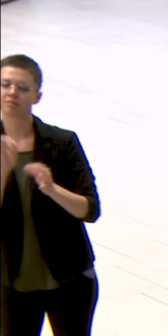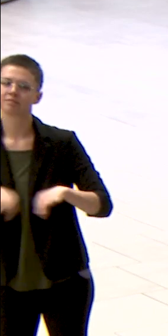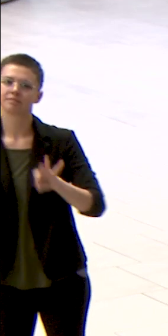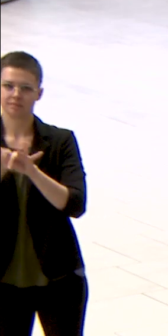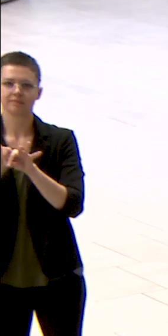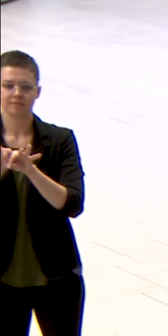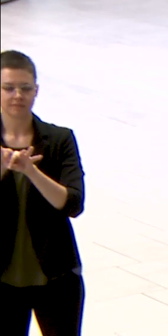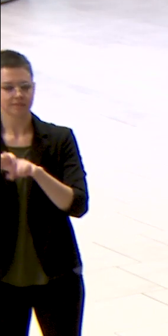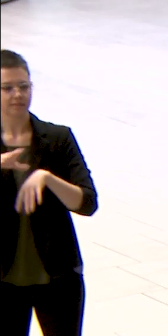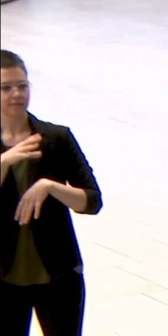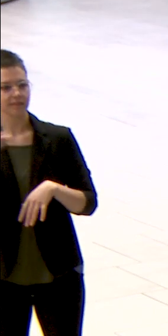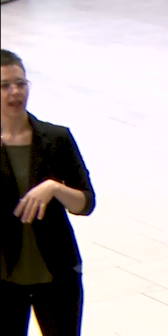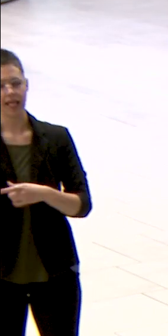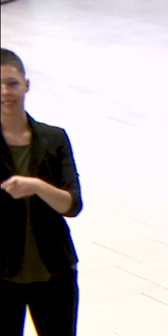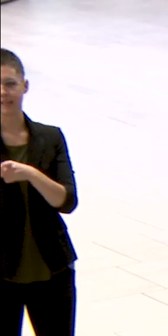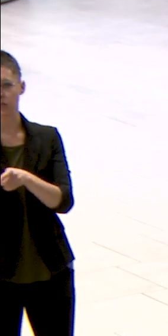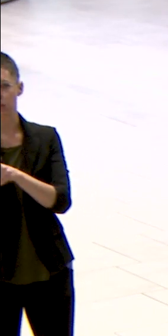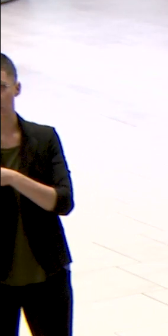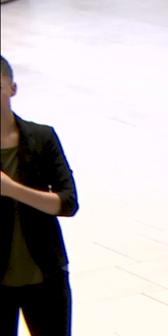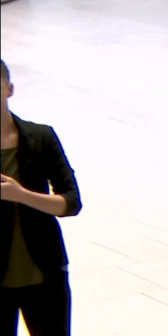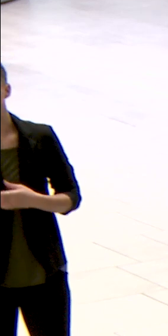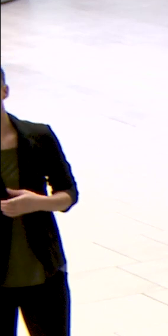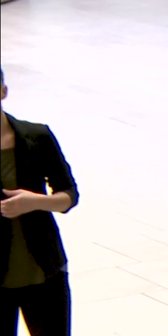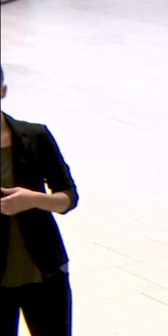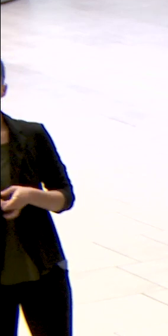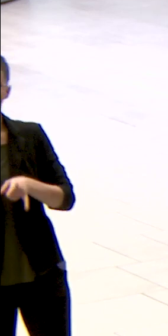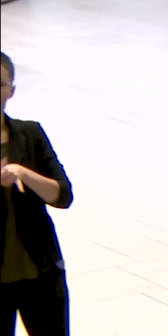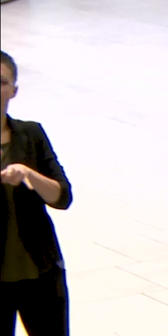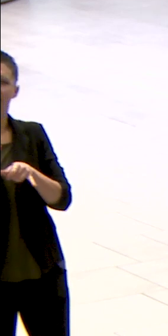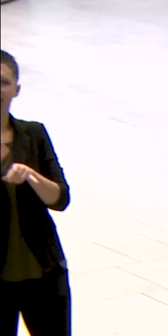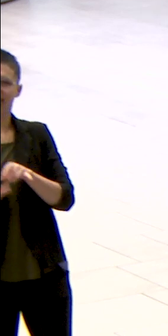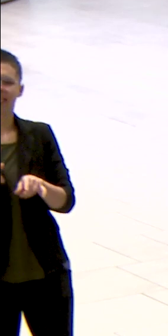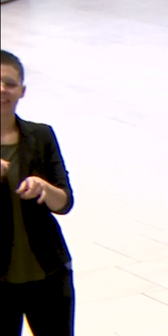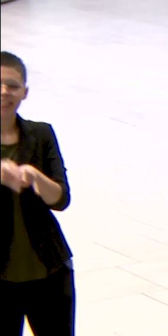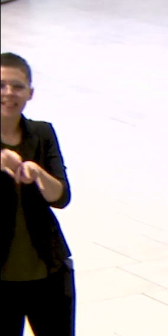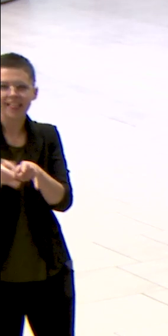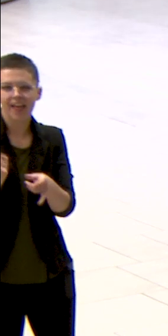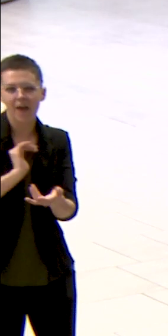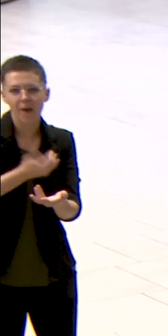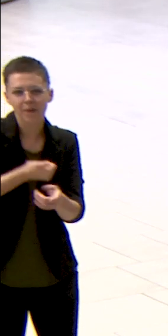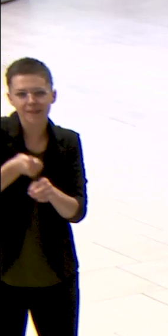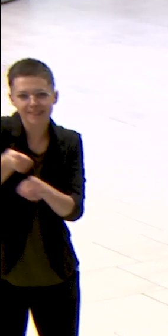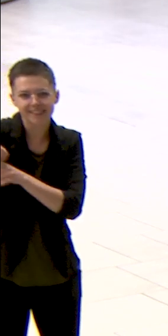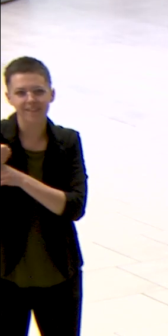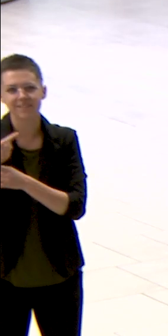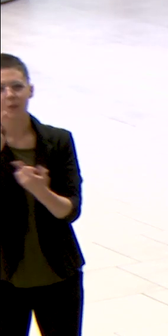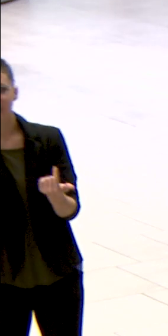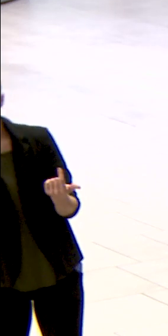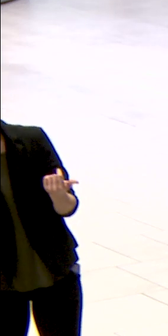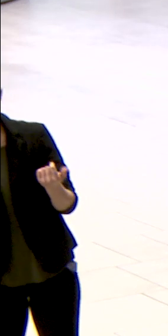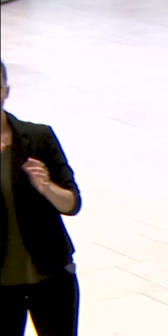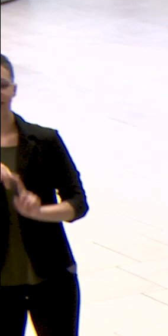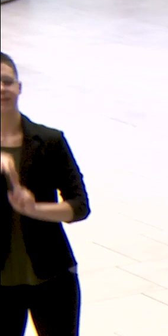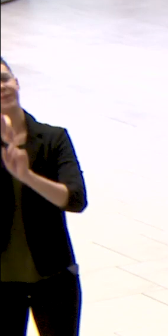very much a Latino cultural thing that like we make fun of ourselves, we like laugh, we just, you know, so I think it's just that nuance, like